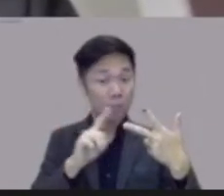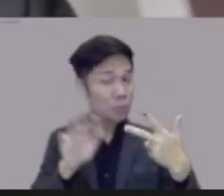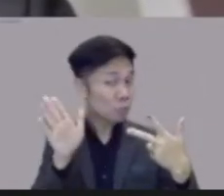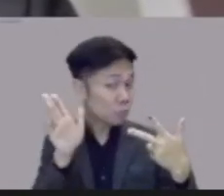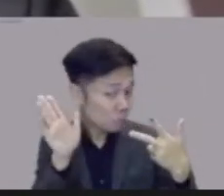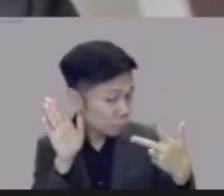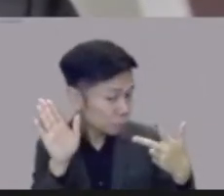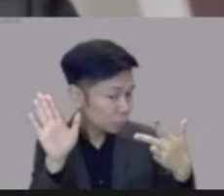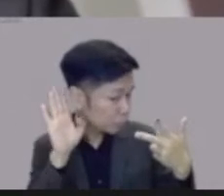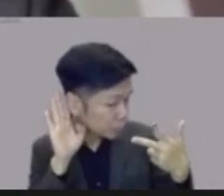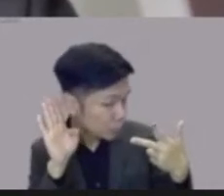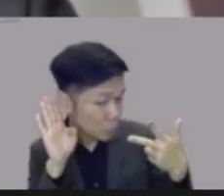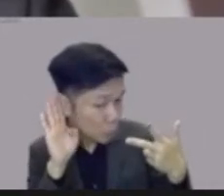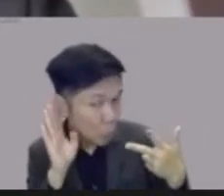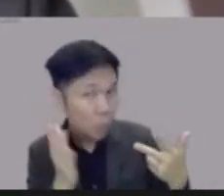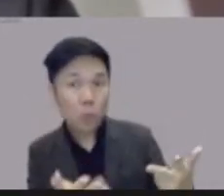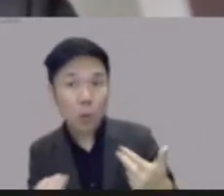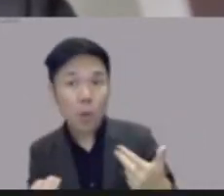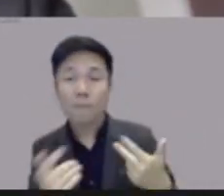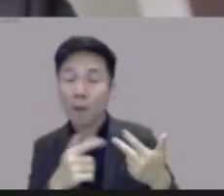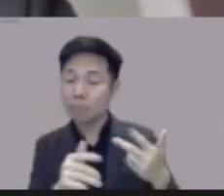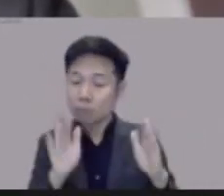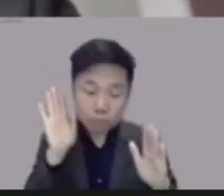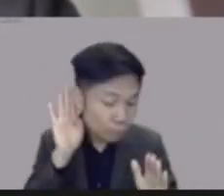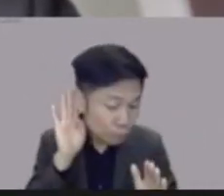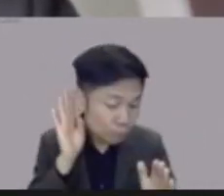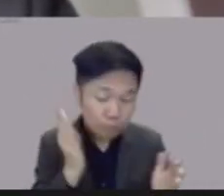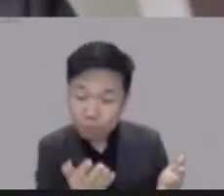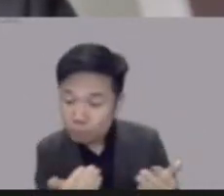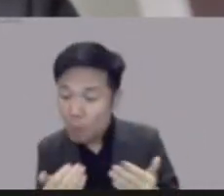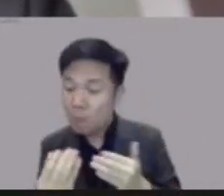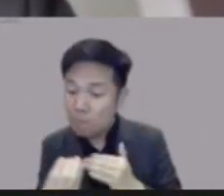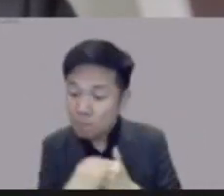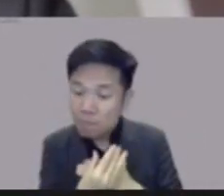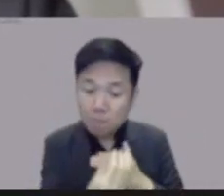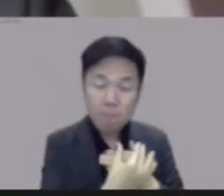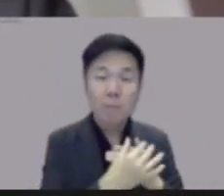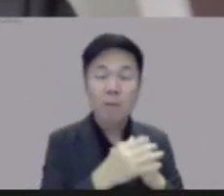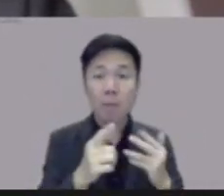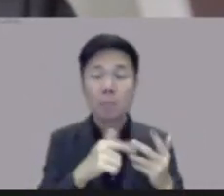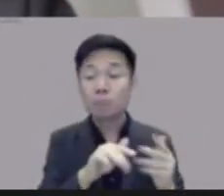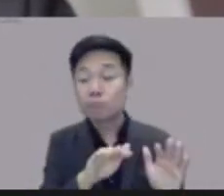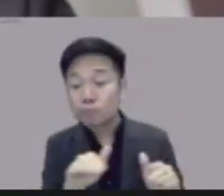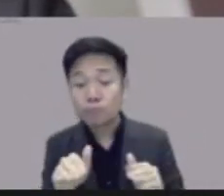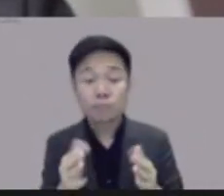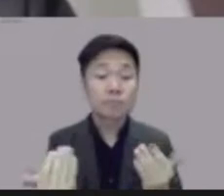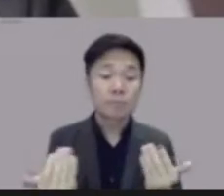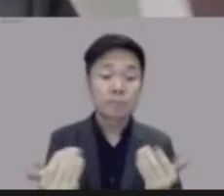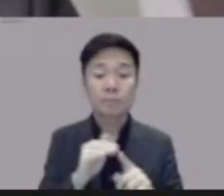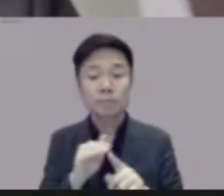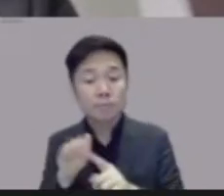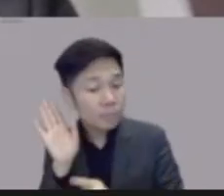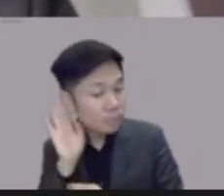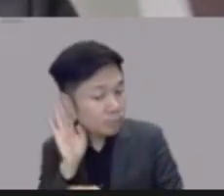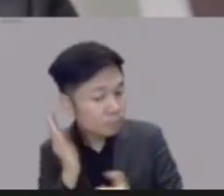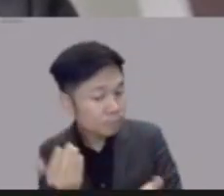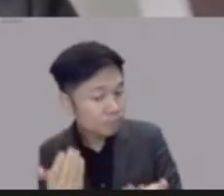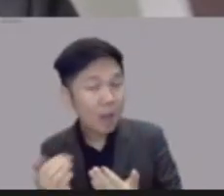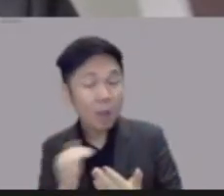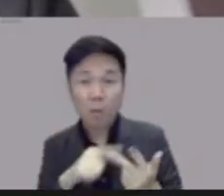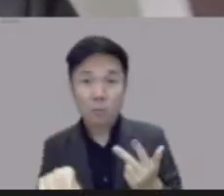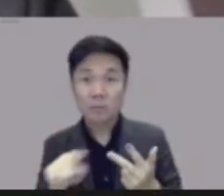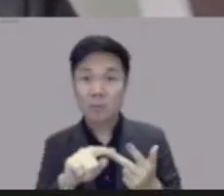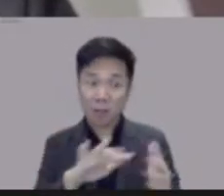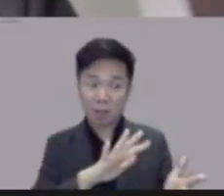and especially the voices of those who are most vulnerable to the effects of environmental degradation including young